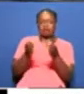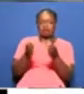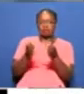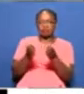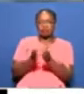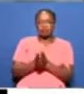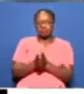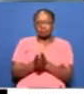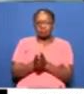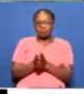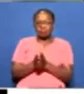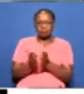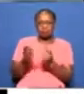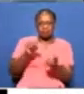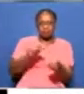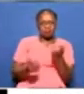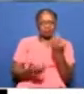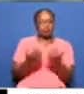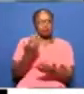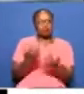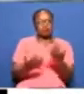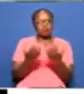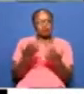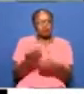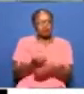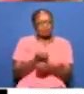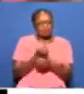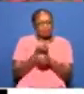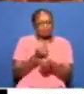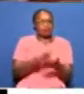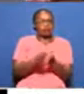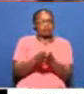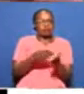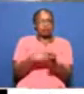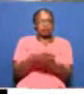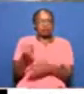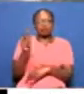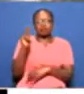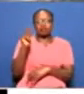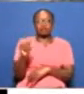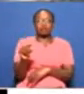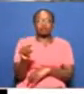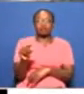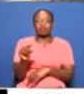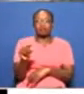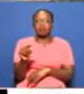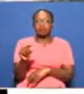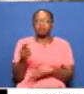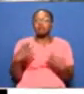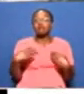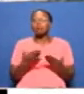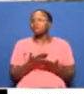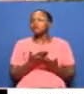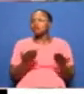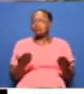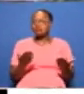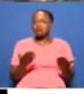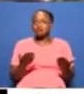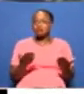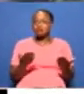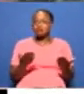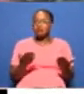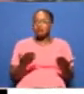The liquid is then boiled until it solidifies and then sold in kilograms. Kuna watu ambayo wanafanya